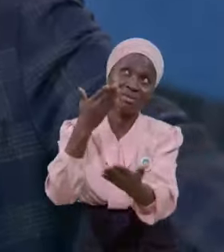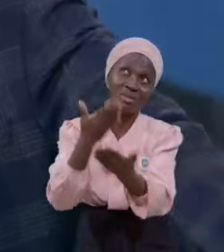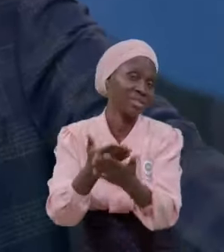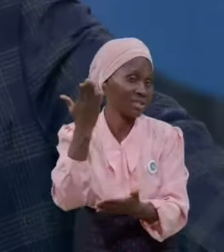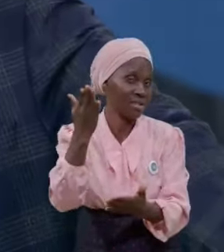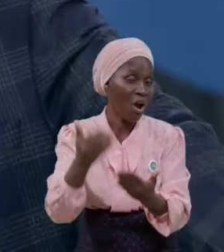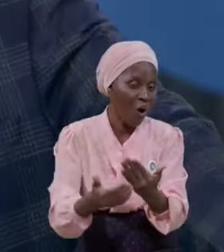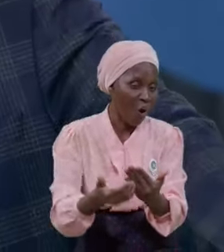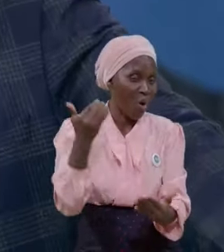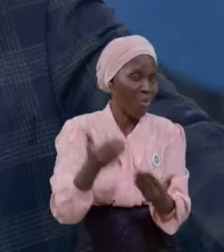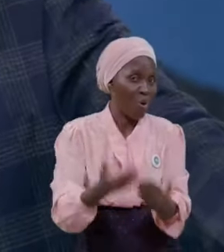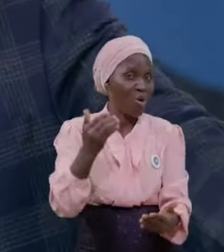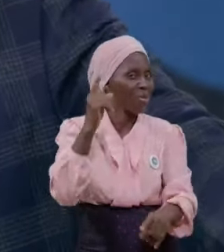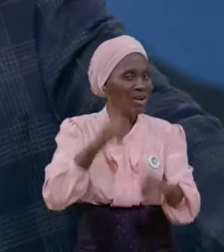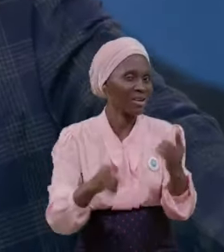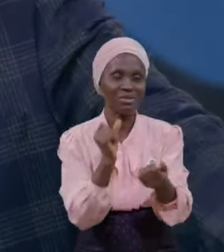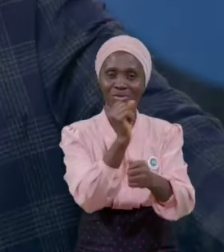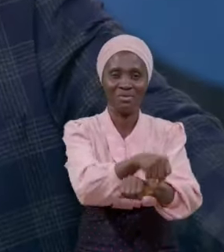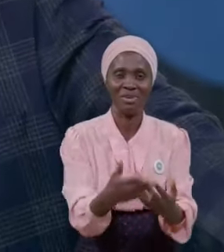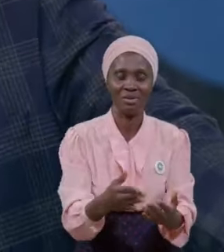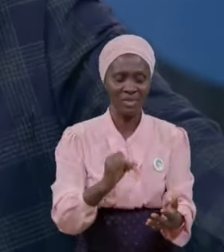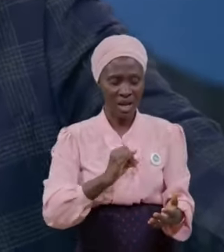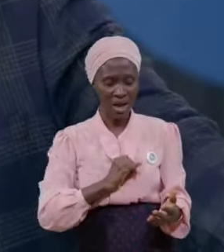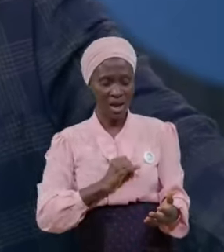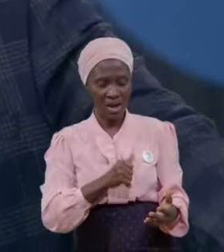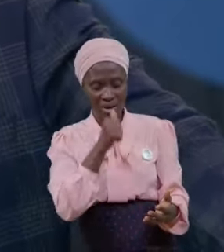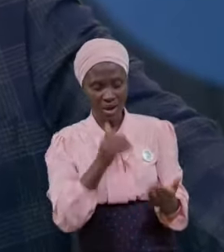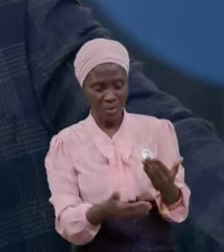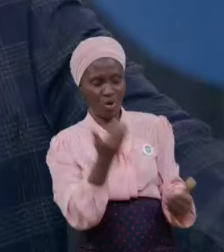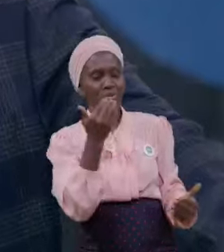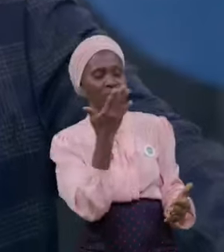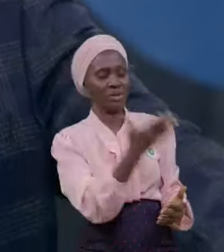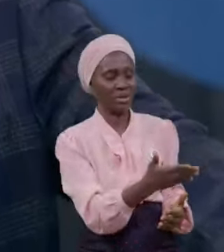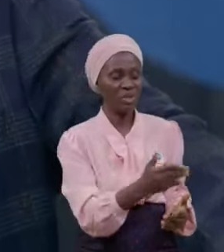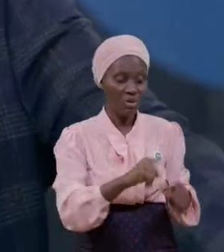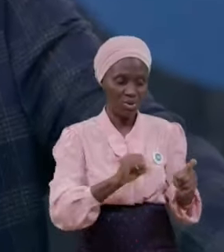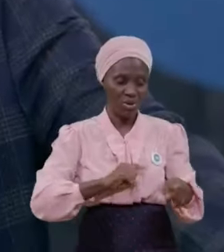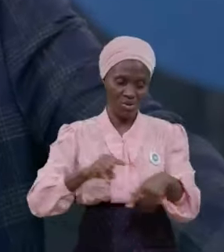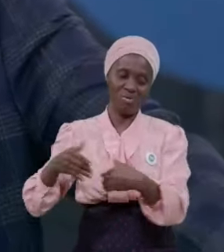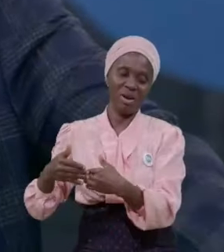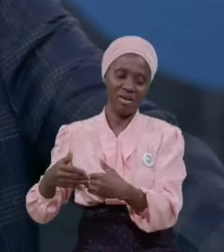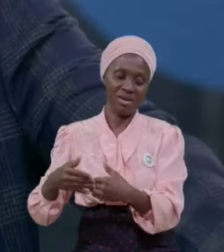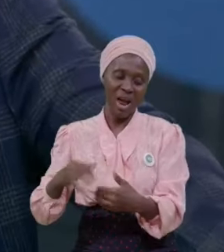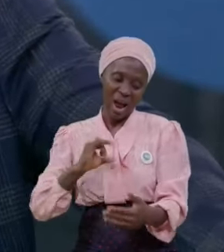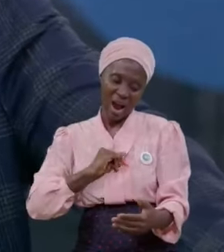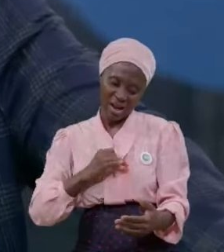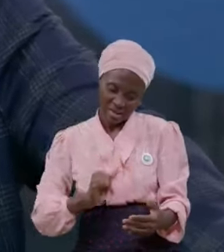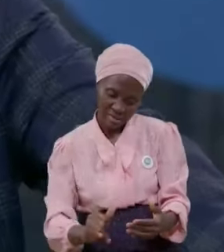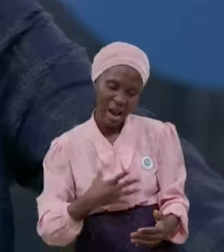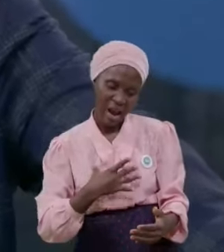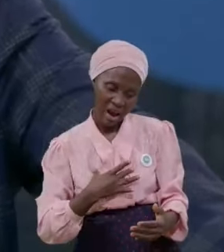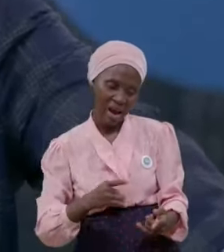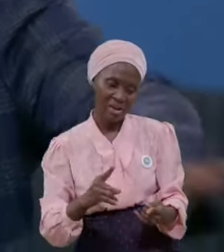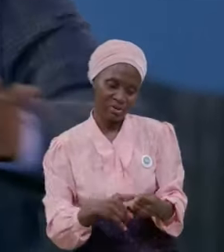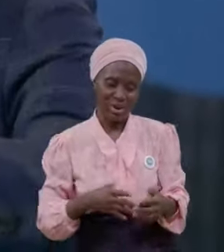back home. I still want to have the flesh. I still want to drink a little. I still want to smoke a little. Almost